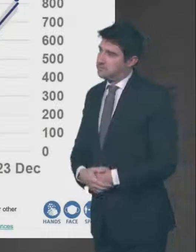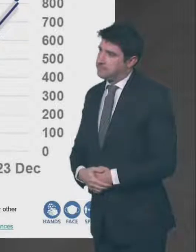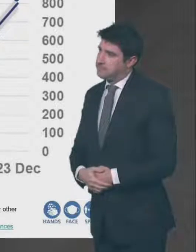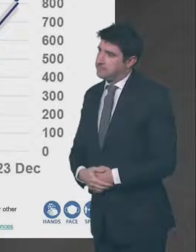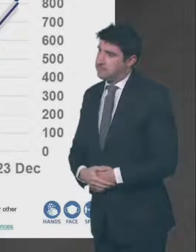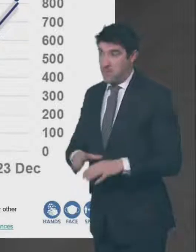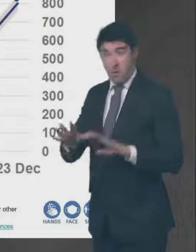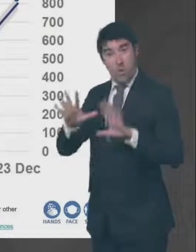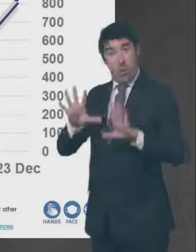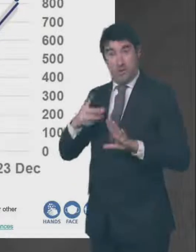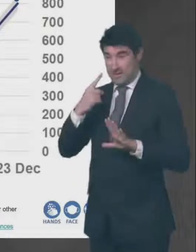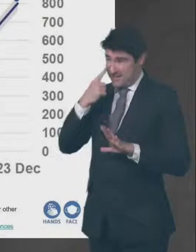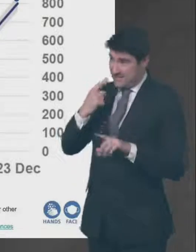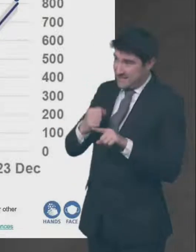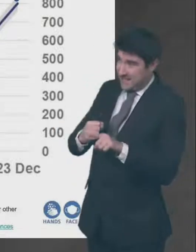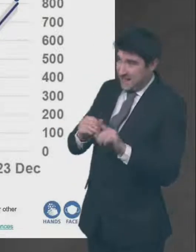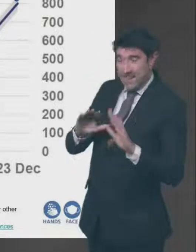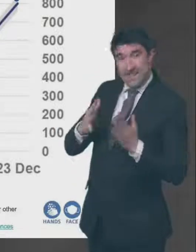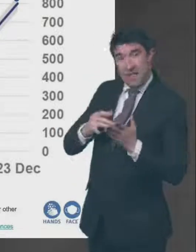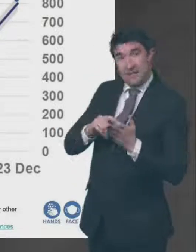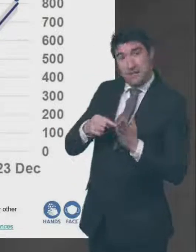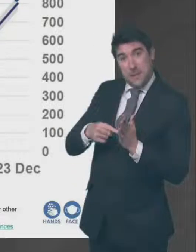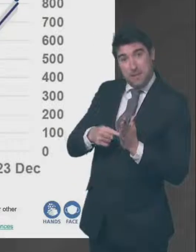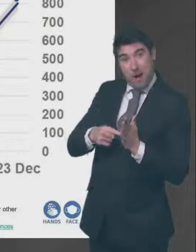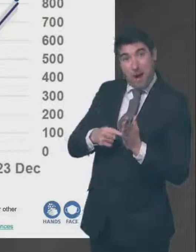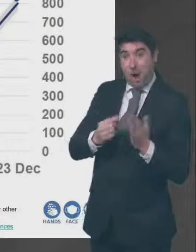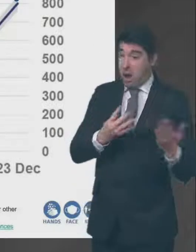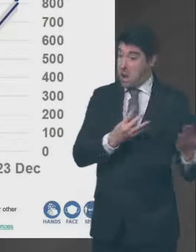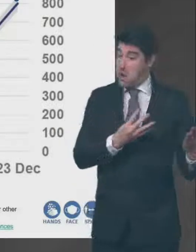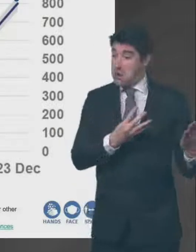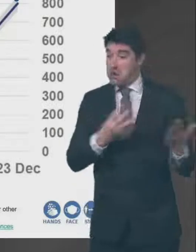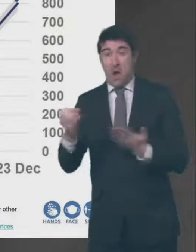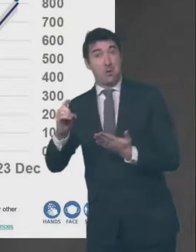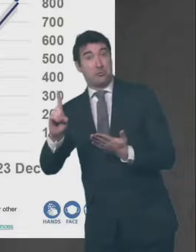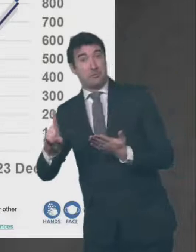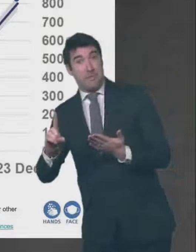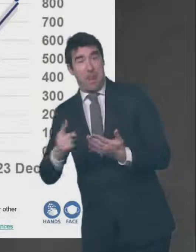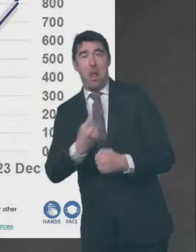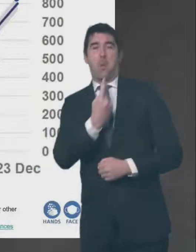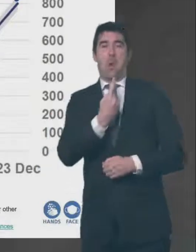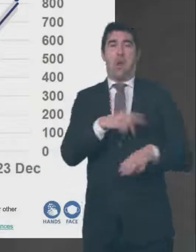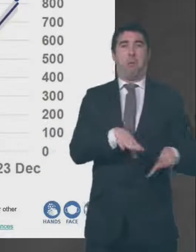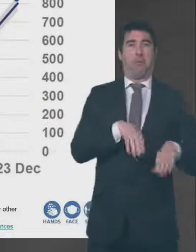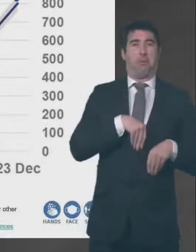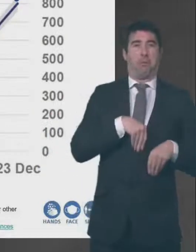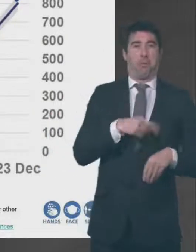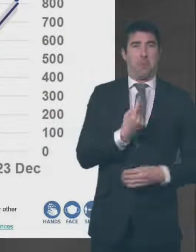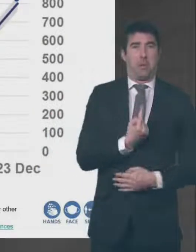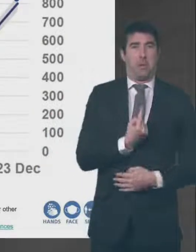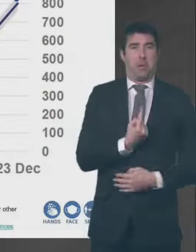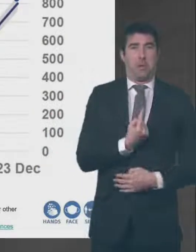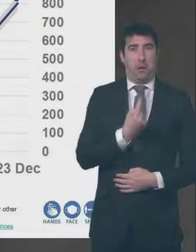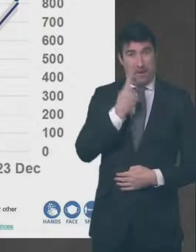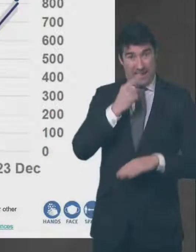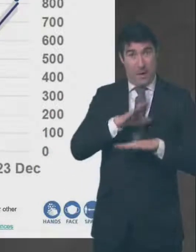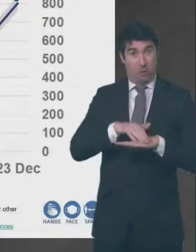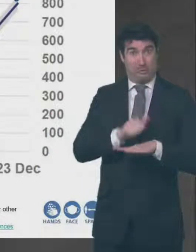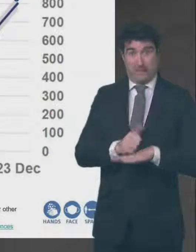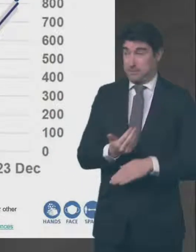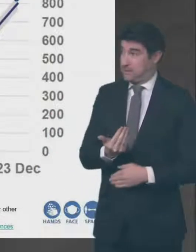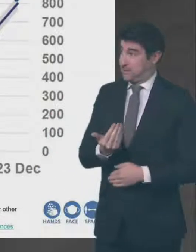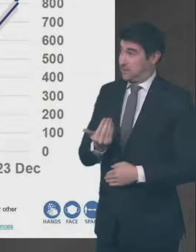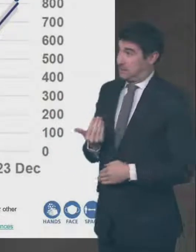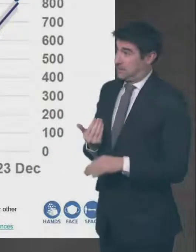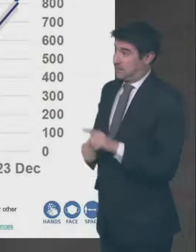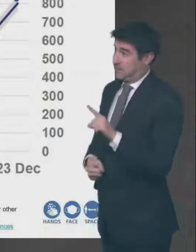positive, to a point just before Christmas where nationally in England 1 in 70 people